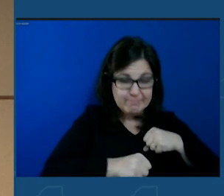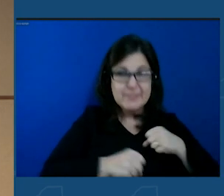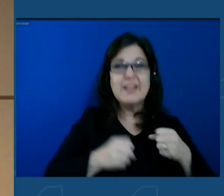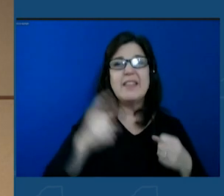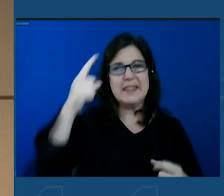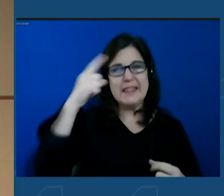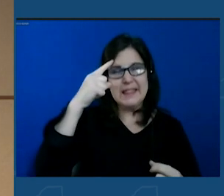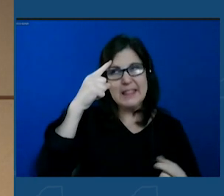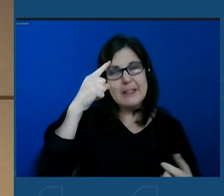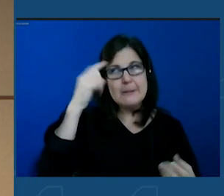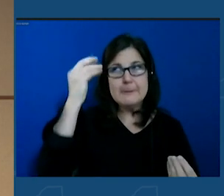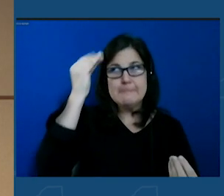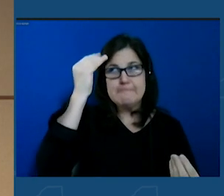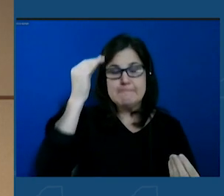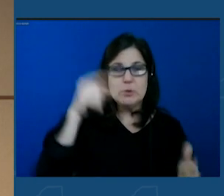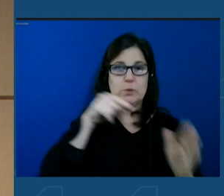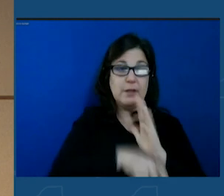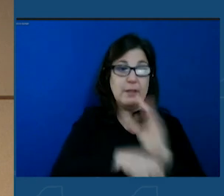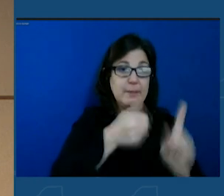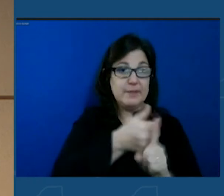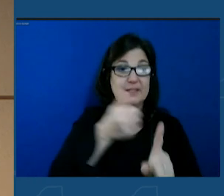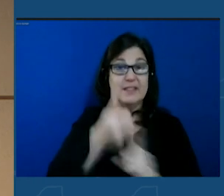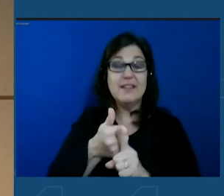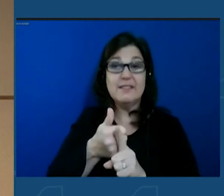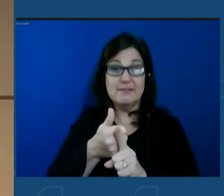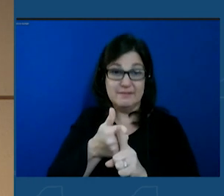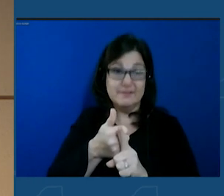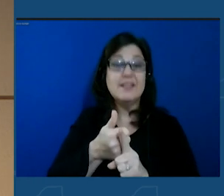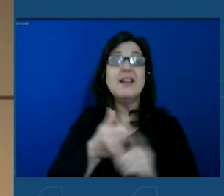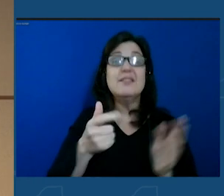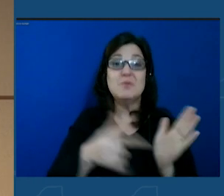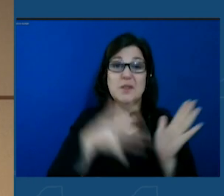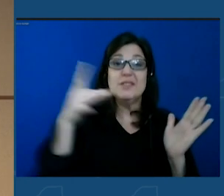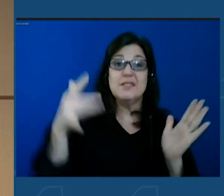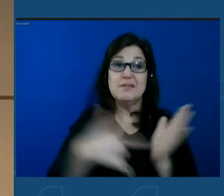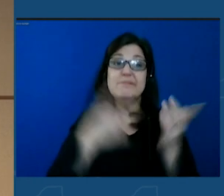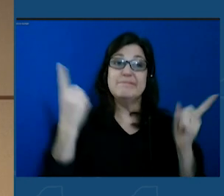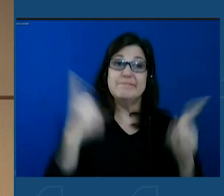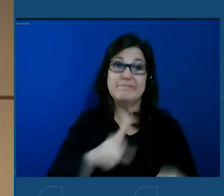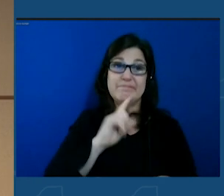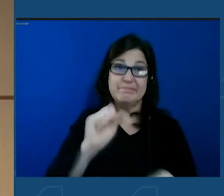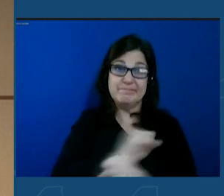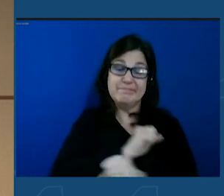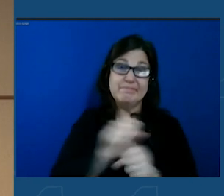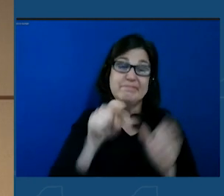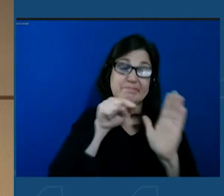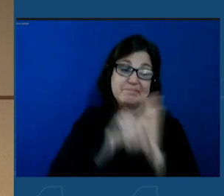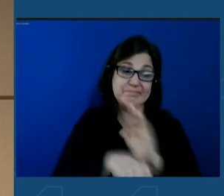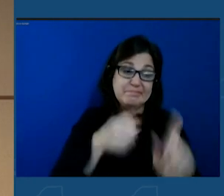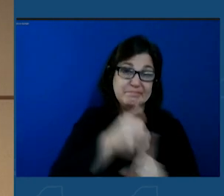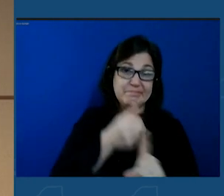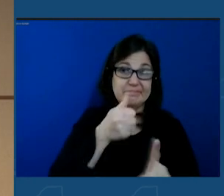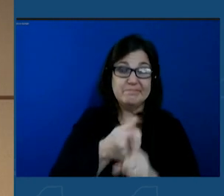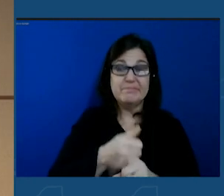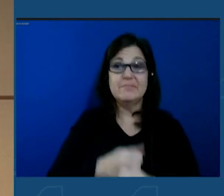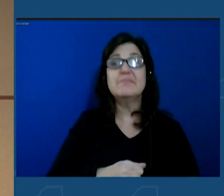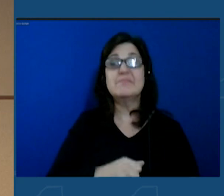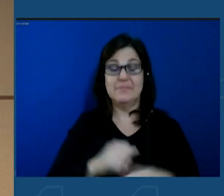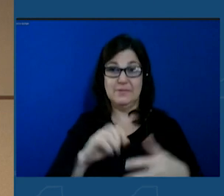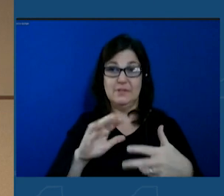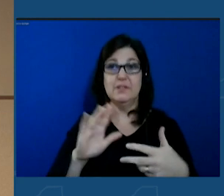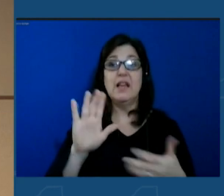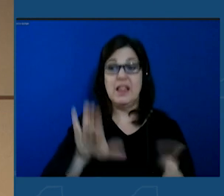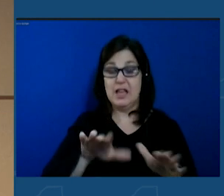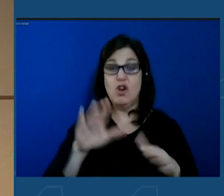lives, and occasionally they follow through with it. Indeed, suicide ranks as the 3rd leading cause of